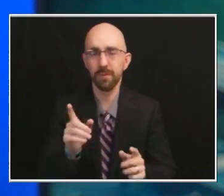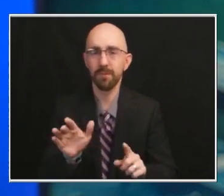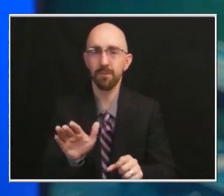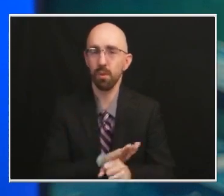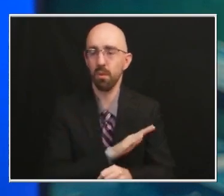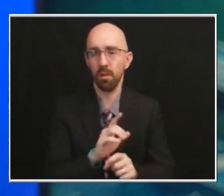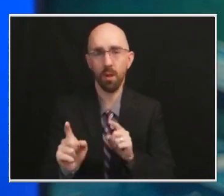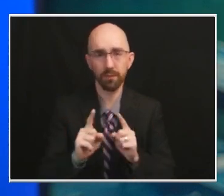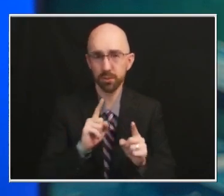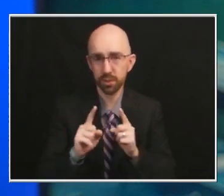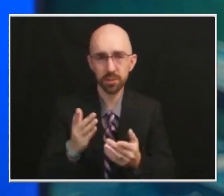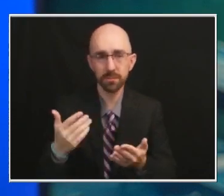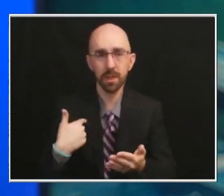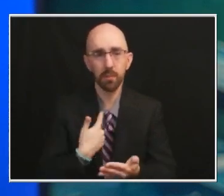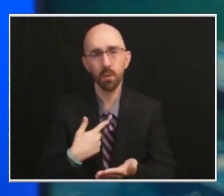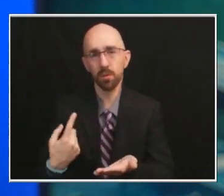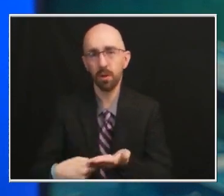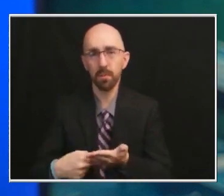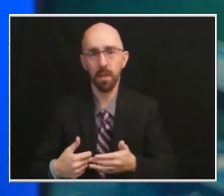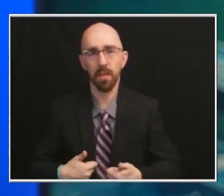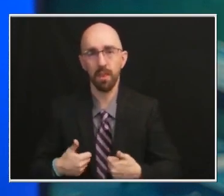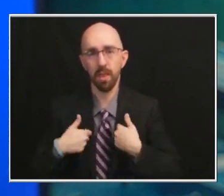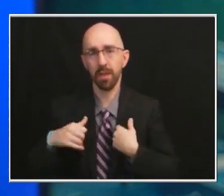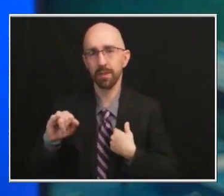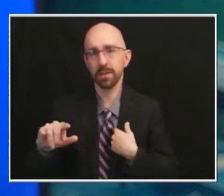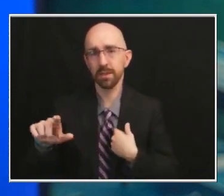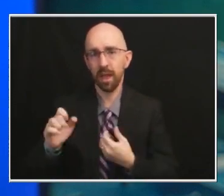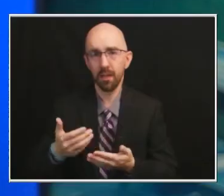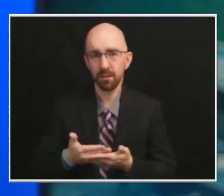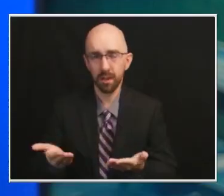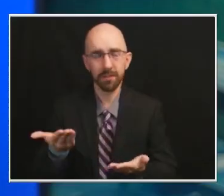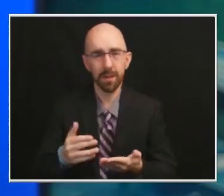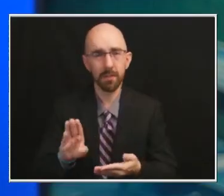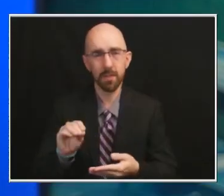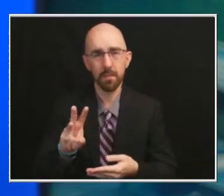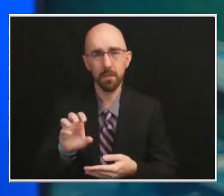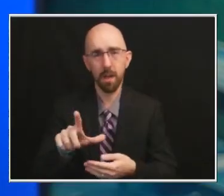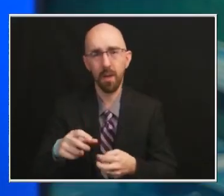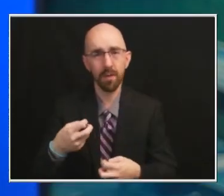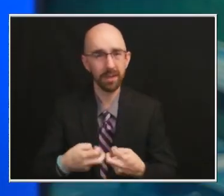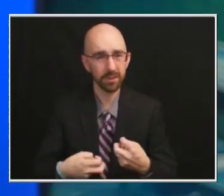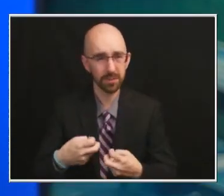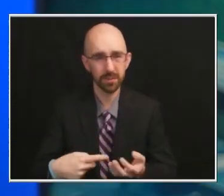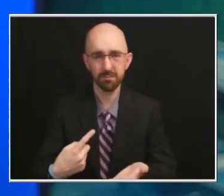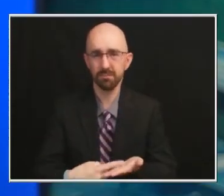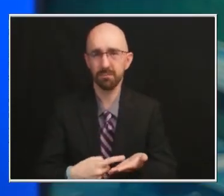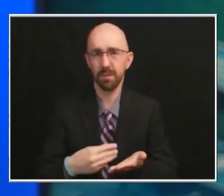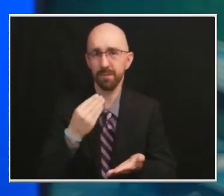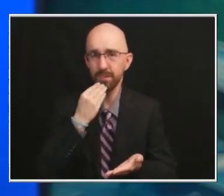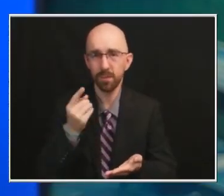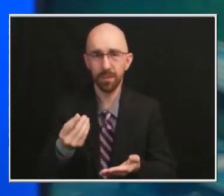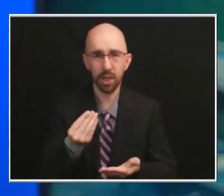might talk lifestyle stuff. So if they're having a lot of bowel issues, we need to talk what food they're eating and what